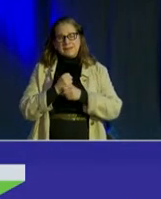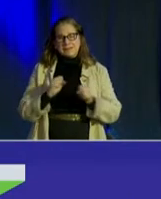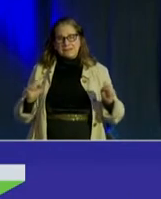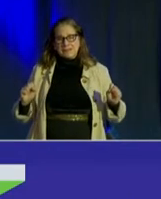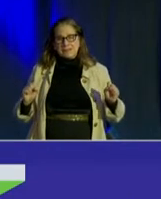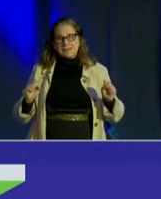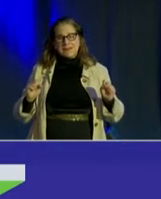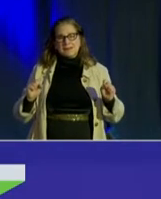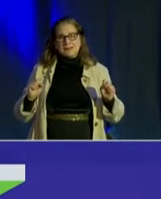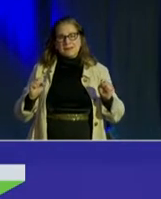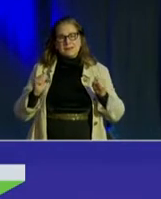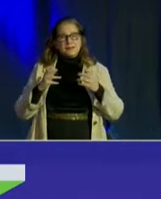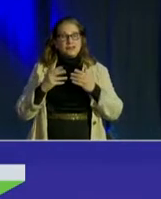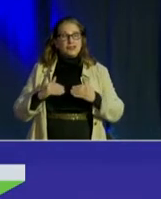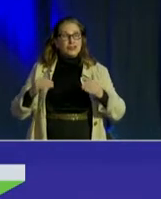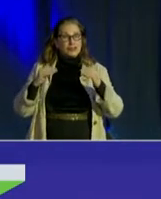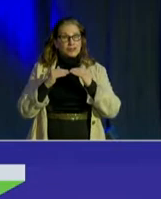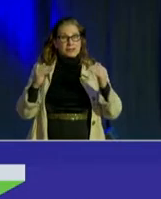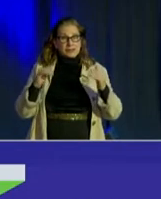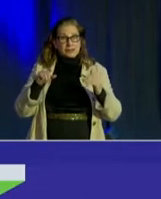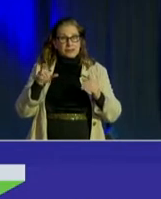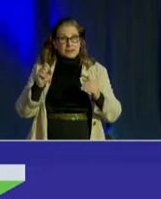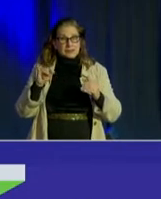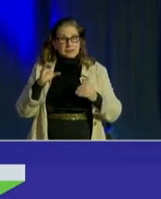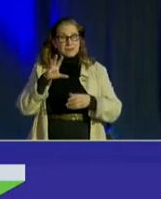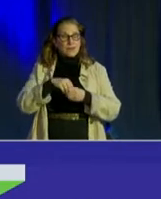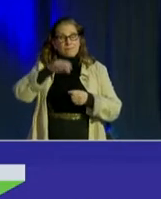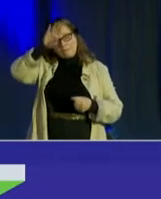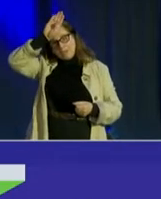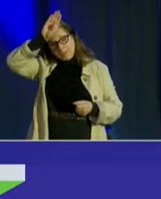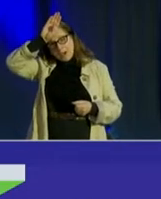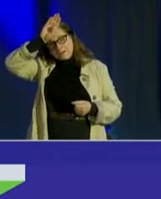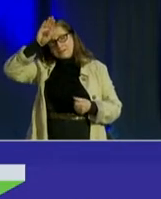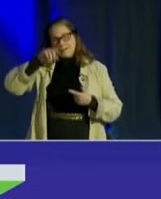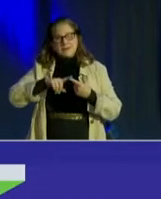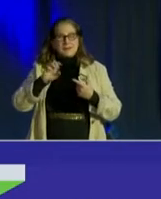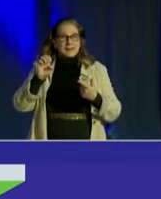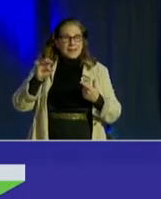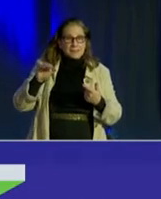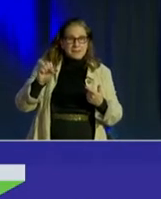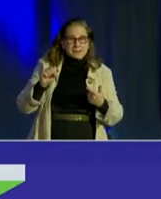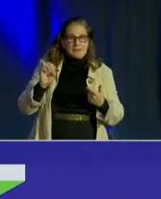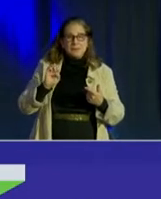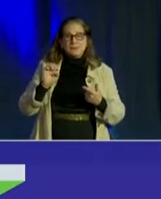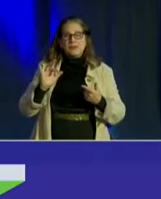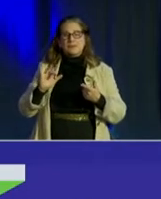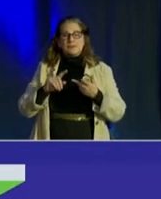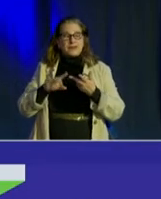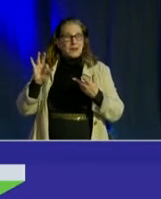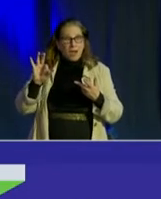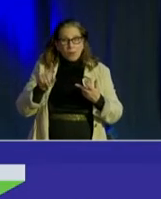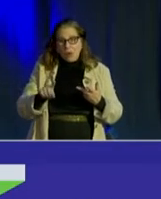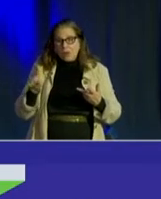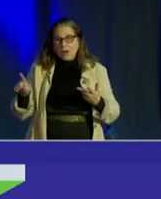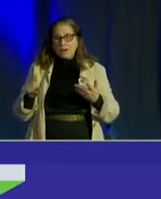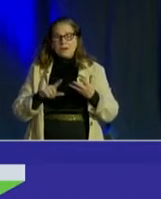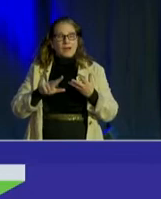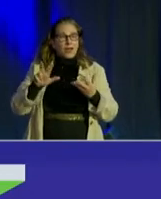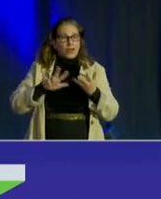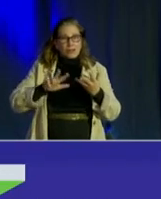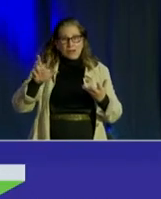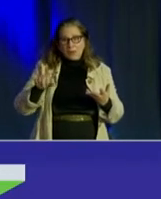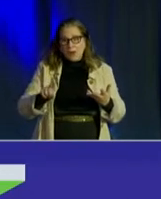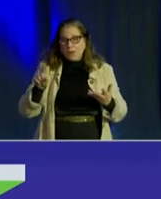Department, our Office of Unified Communications that helps answer your 911 and 311 calls, and our Office of Neighborhood and Safety